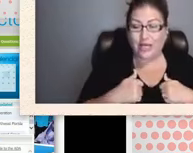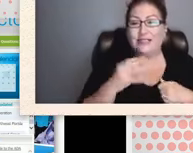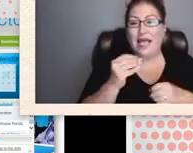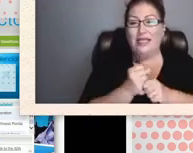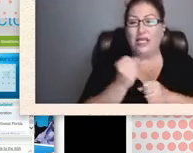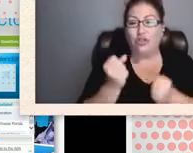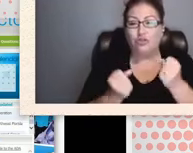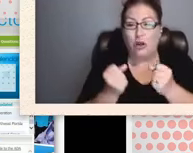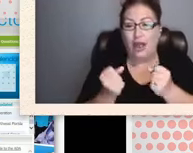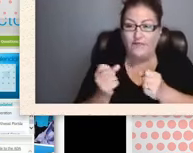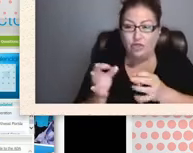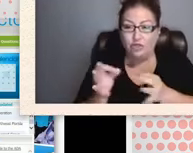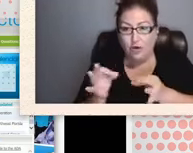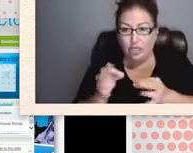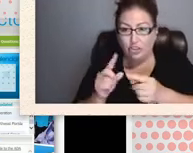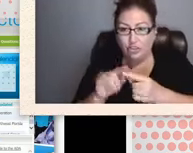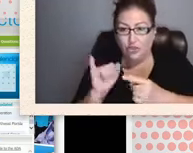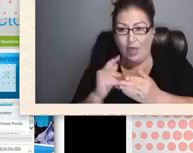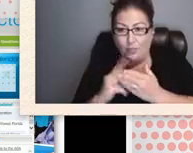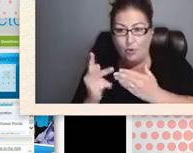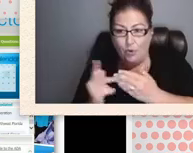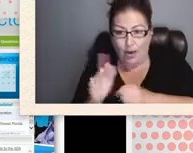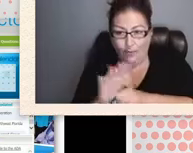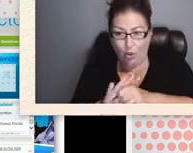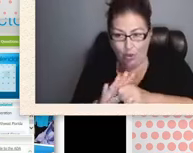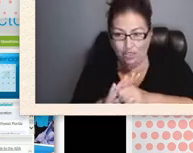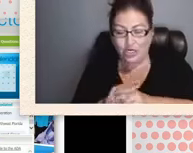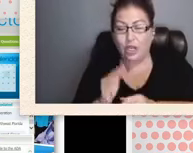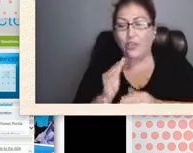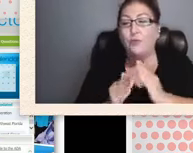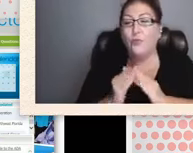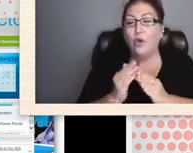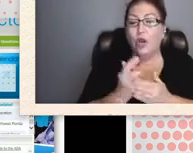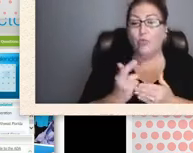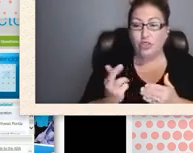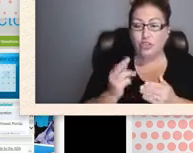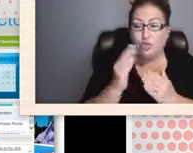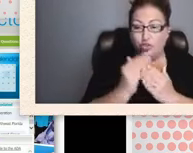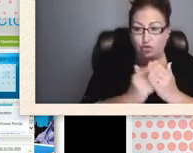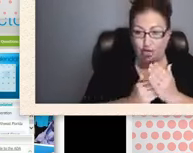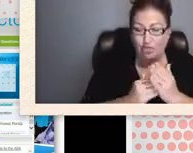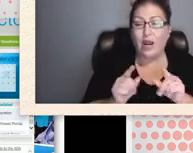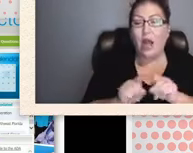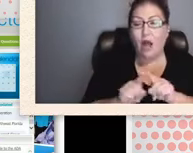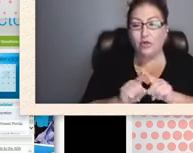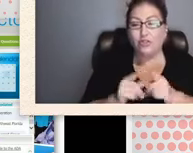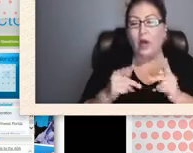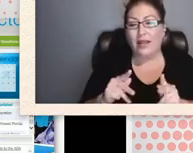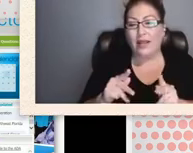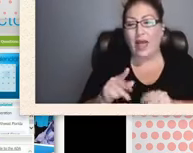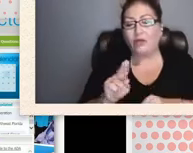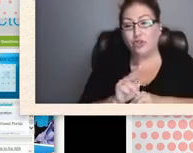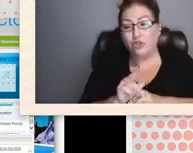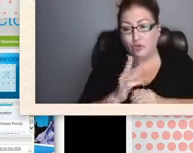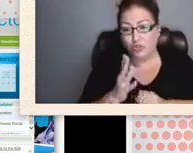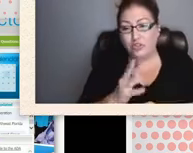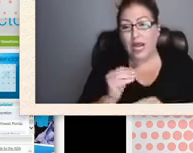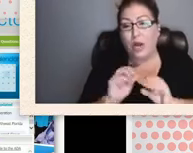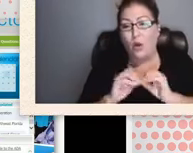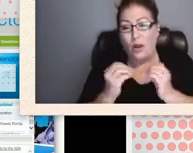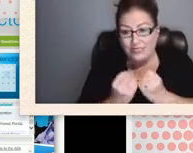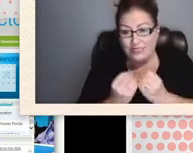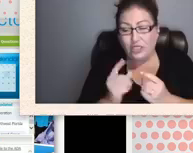the program location. The Community Resource Directory also allows users and organizations to